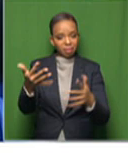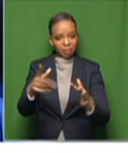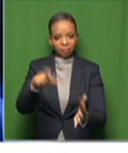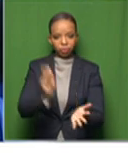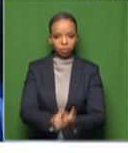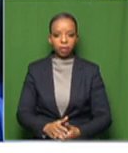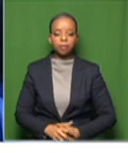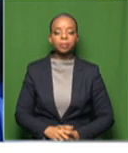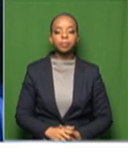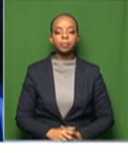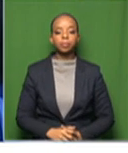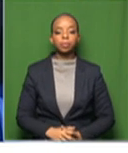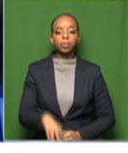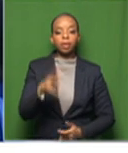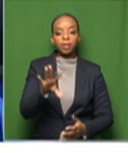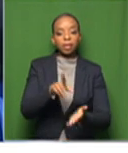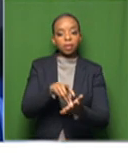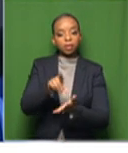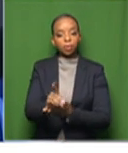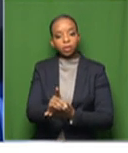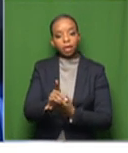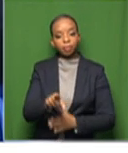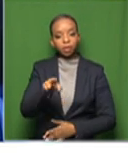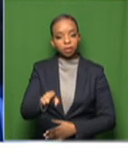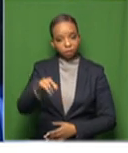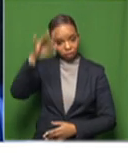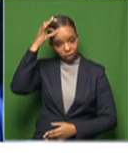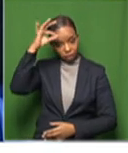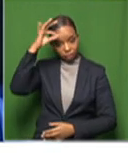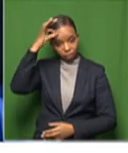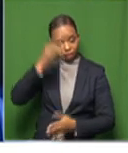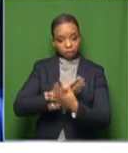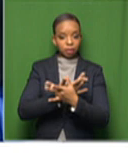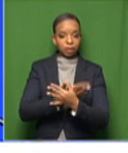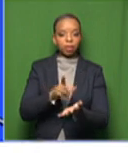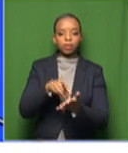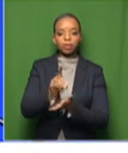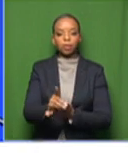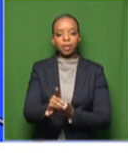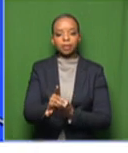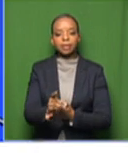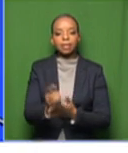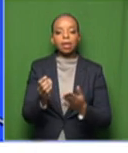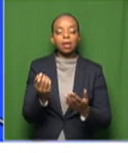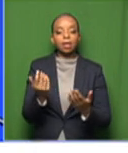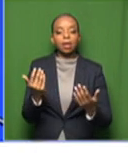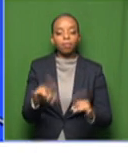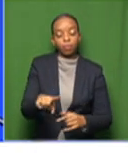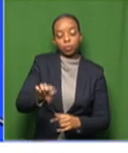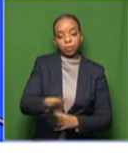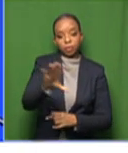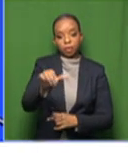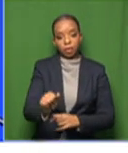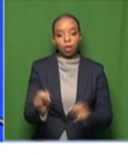government donated 107 million rand for the building of the hospital through VWSA. We are hopeful that these beds will be